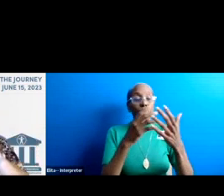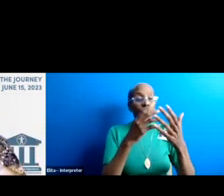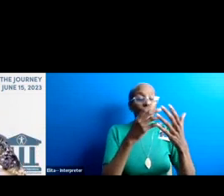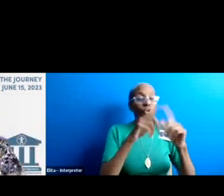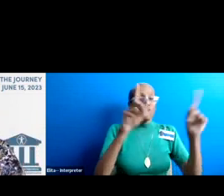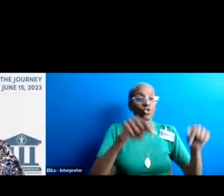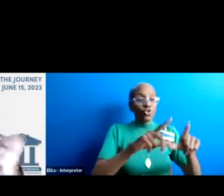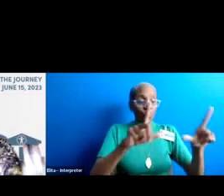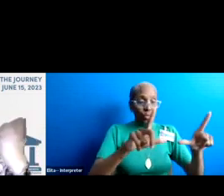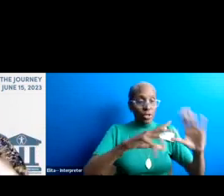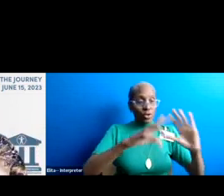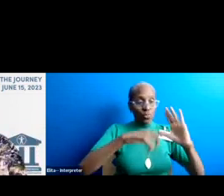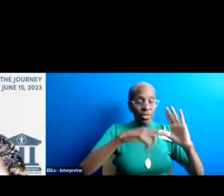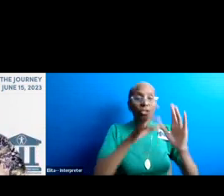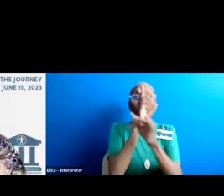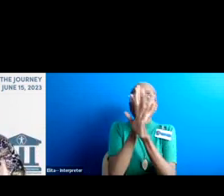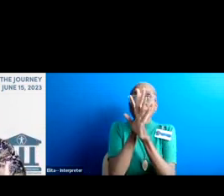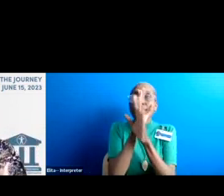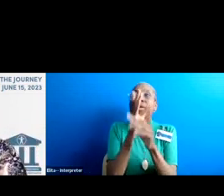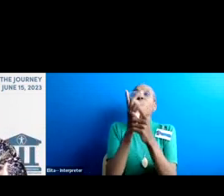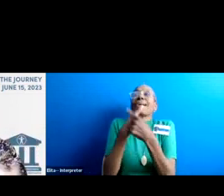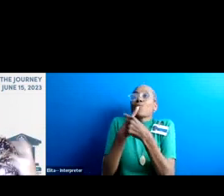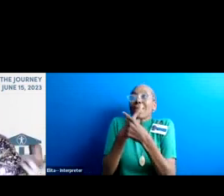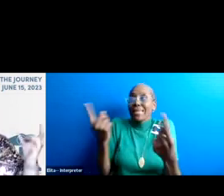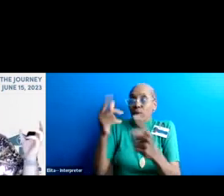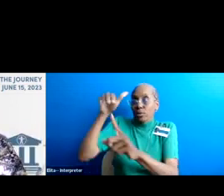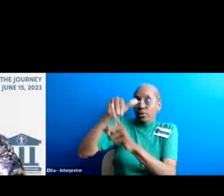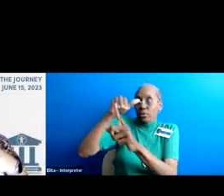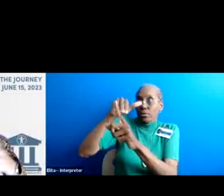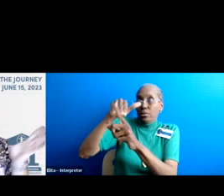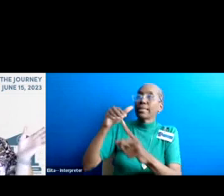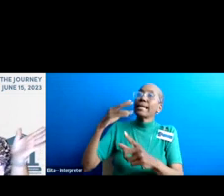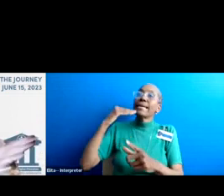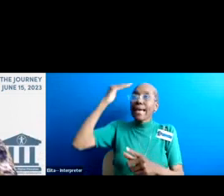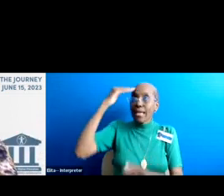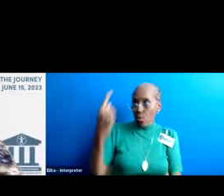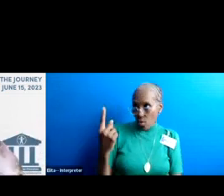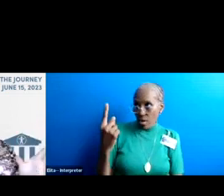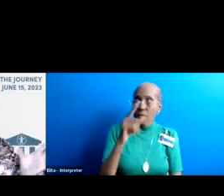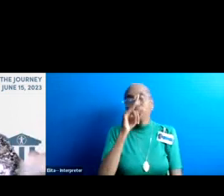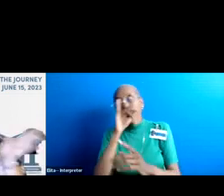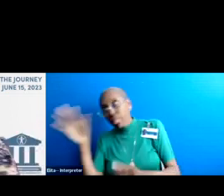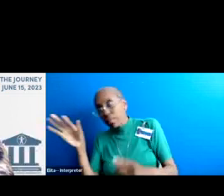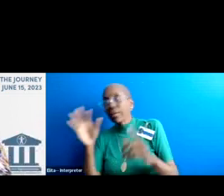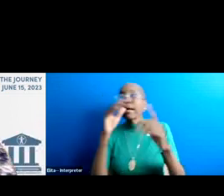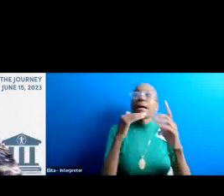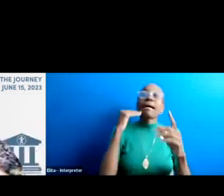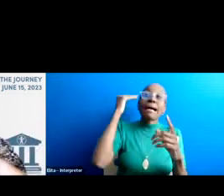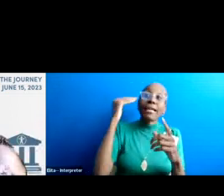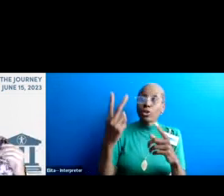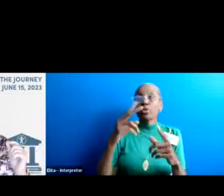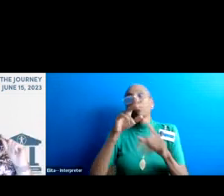will hear that content, they hear it announced to them as heading 1, blah, blah, blah, heading 2, blah, blah,